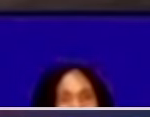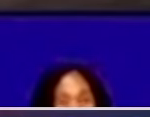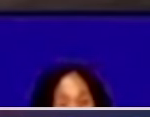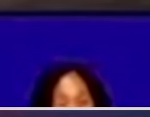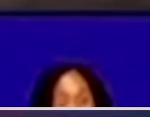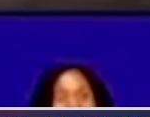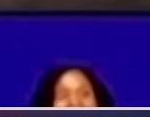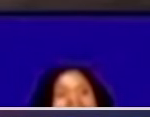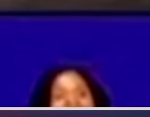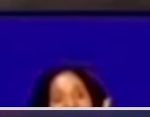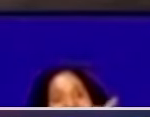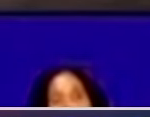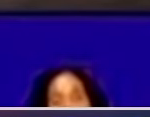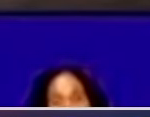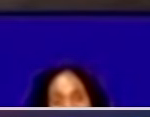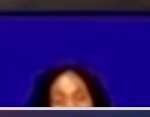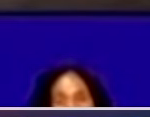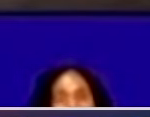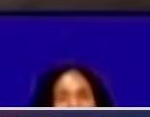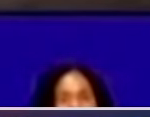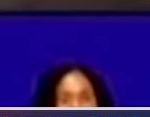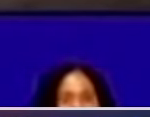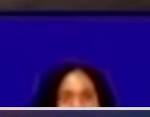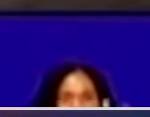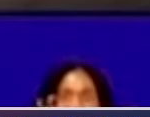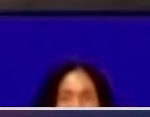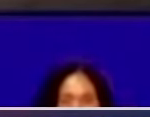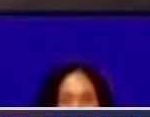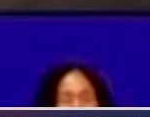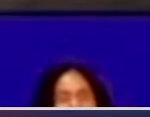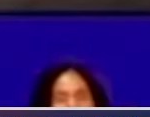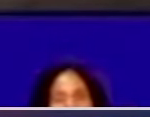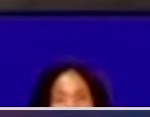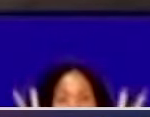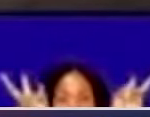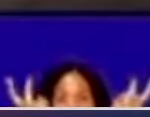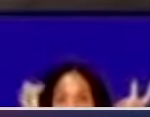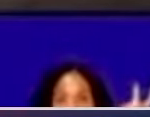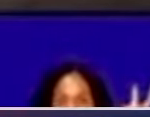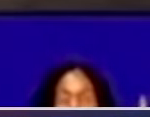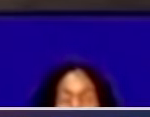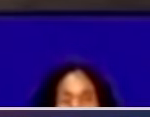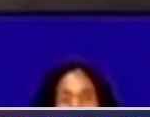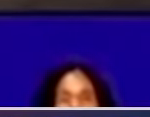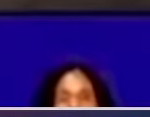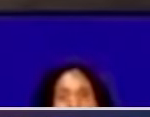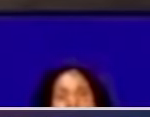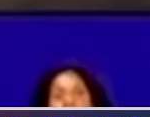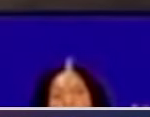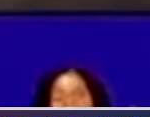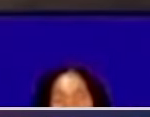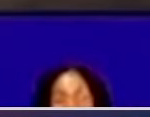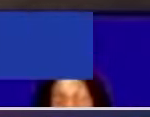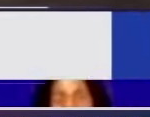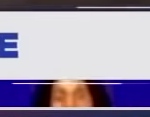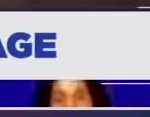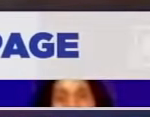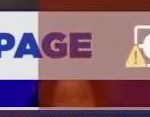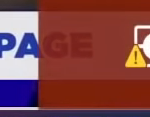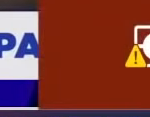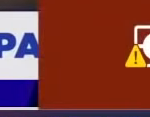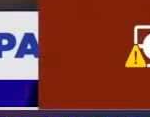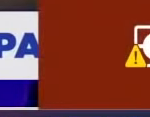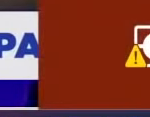difference in the wake of the Parliament fire, when you said, and I quote, "We do have one city that works, a province